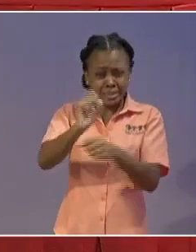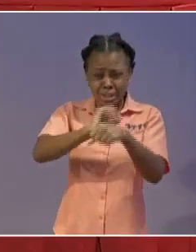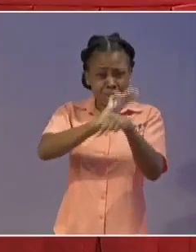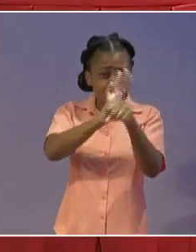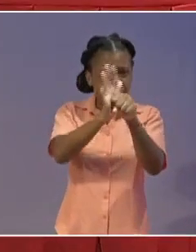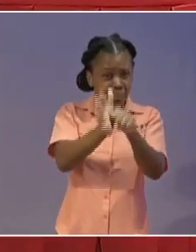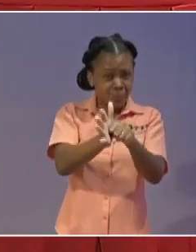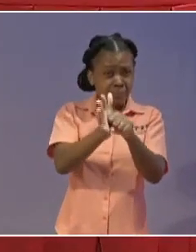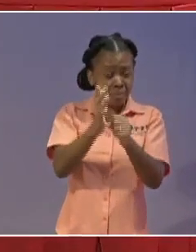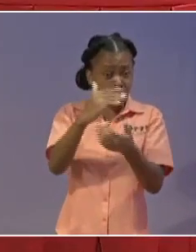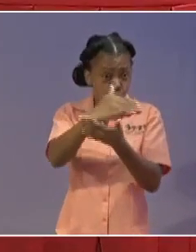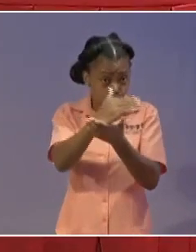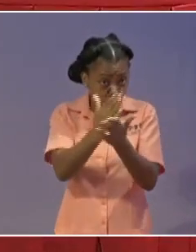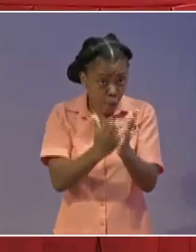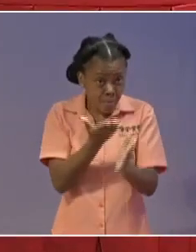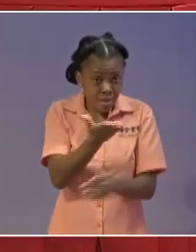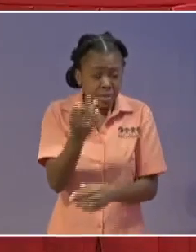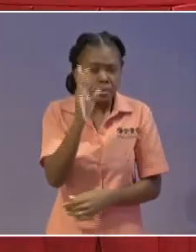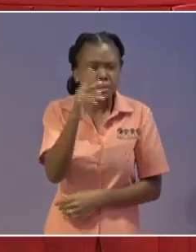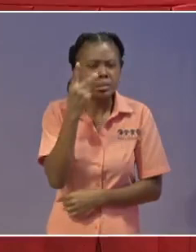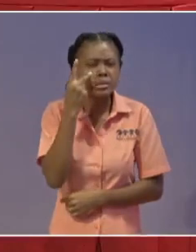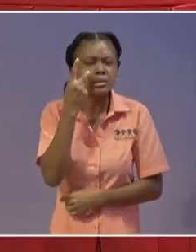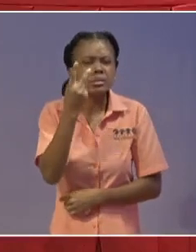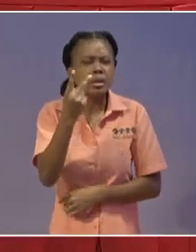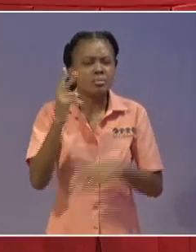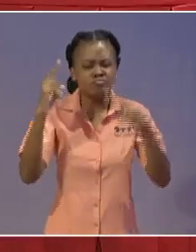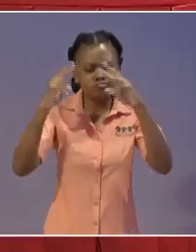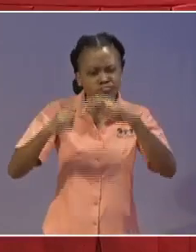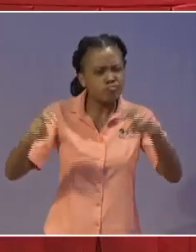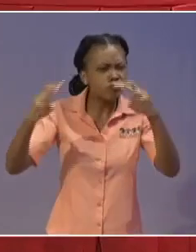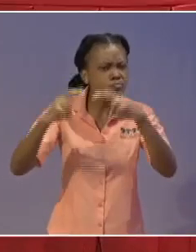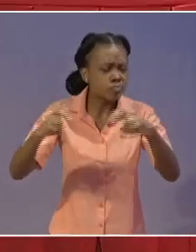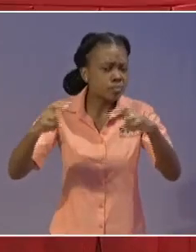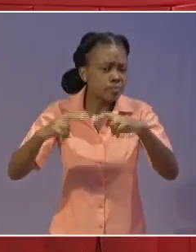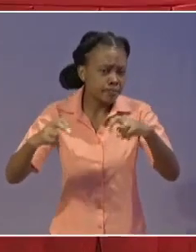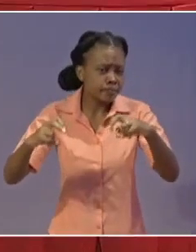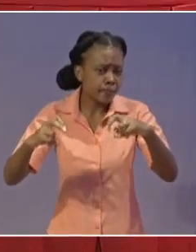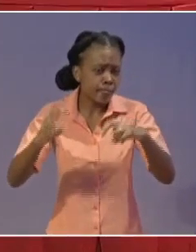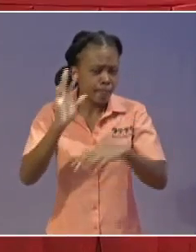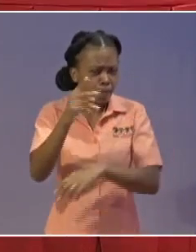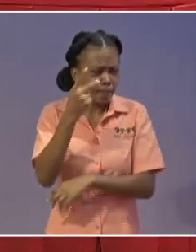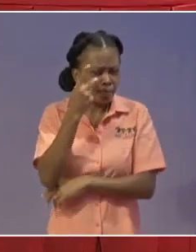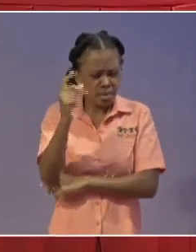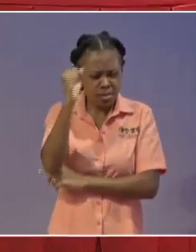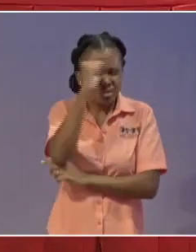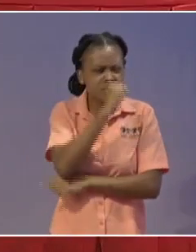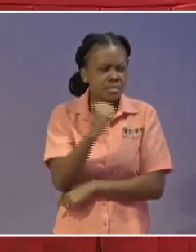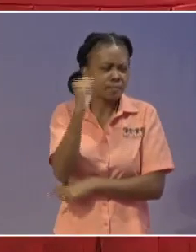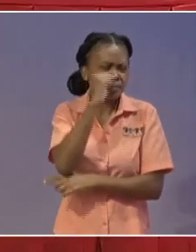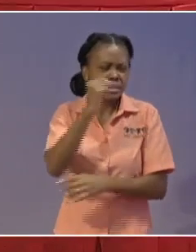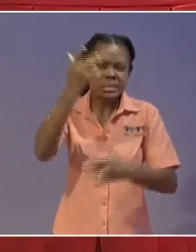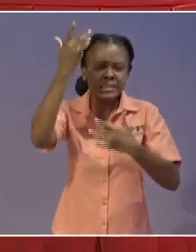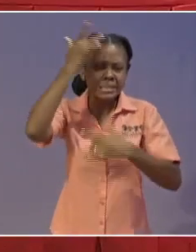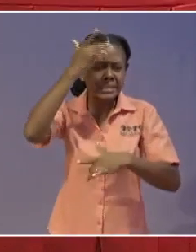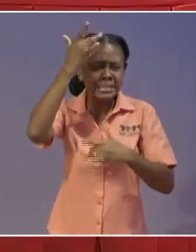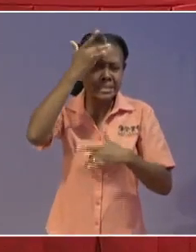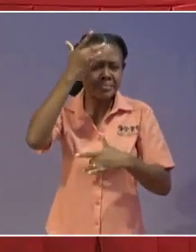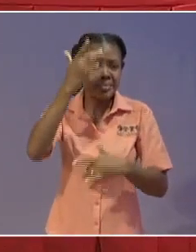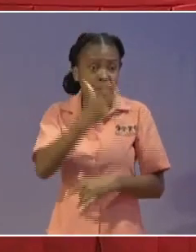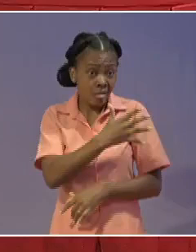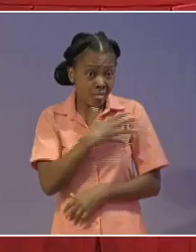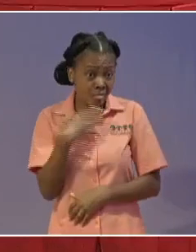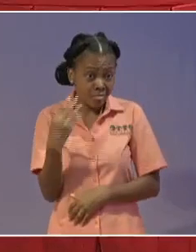that we were looking at for genomic sequencing were the severity of illness and viral loads. I believe that was mentioned. And I was wondering